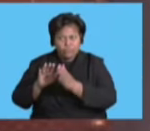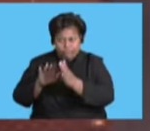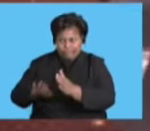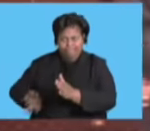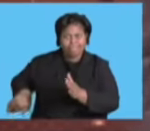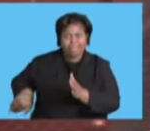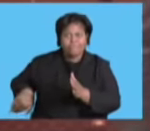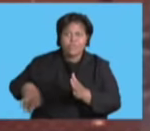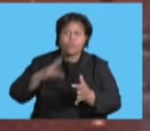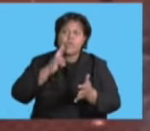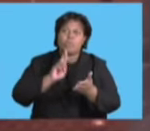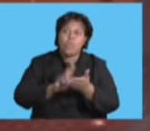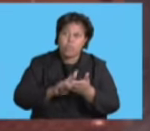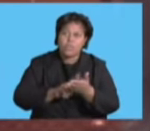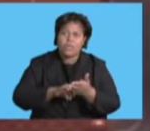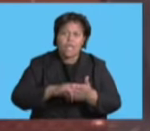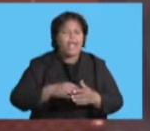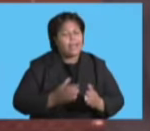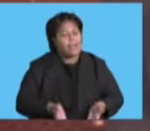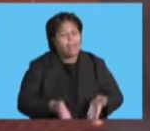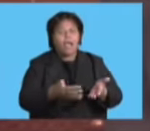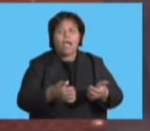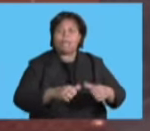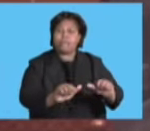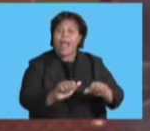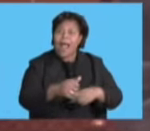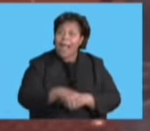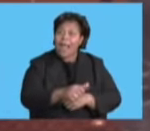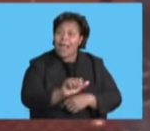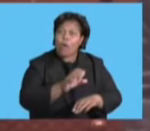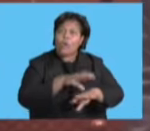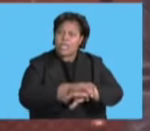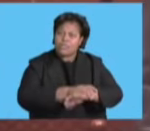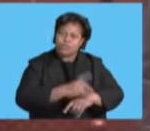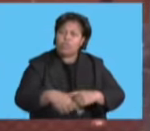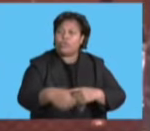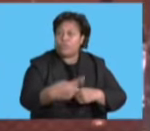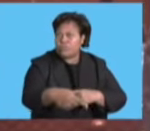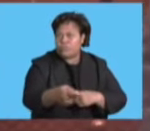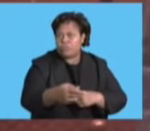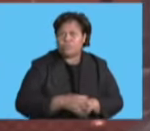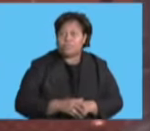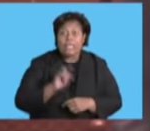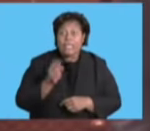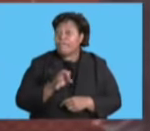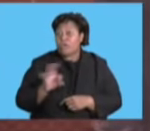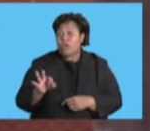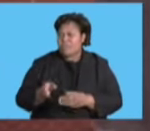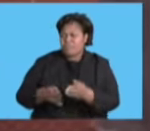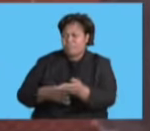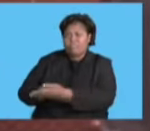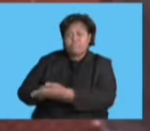and let the rule of law take its course. Otherwise, Mr. Speaker, those supporting this report stand